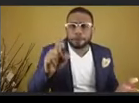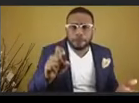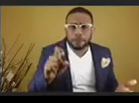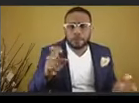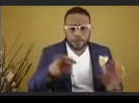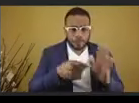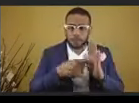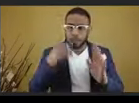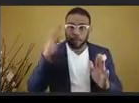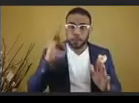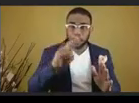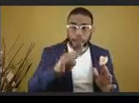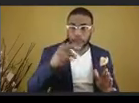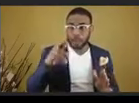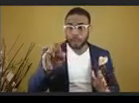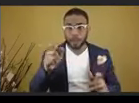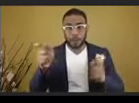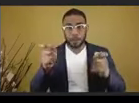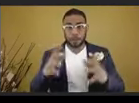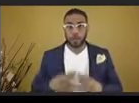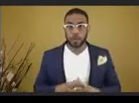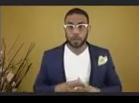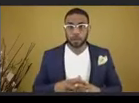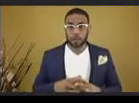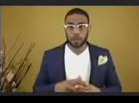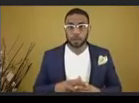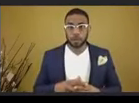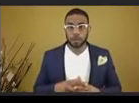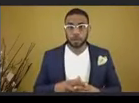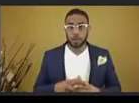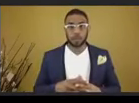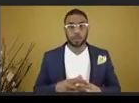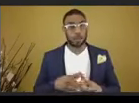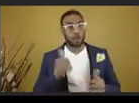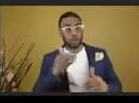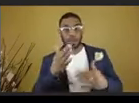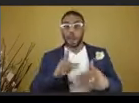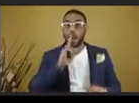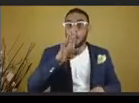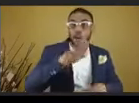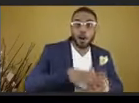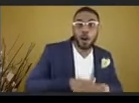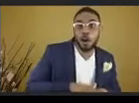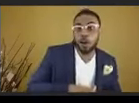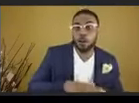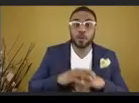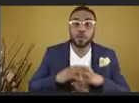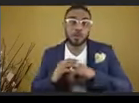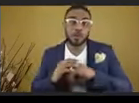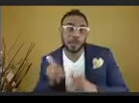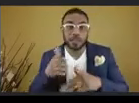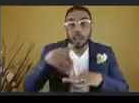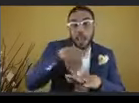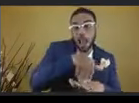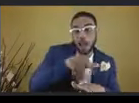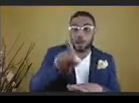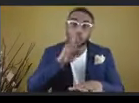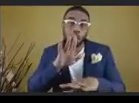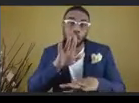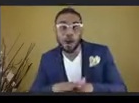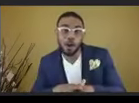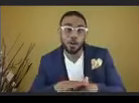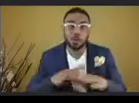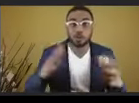for the Biden-Harris administration? Which side are you on? Which side are you